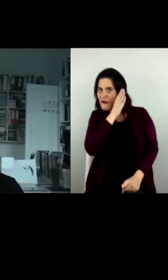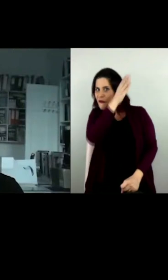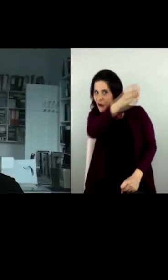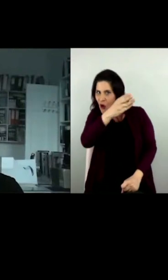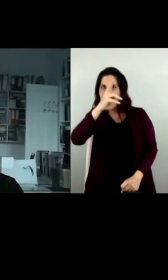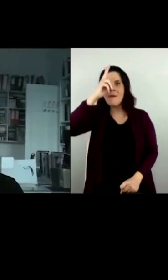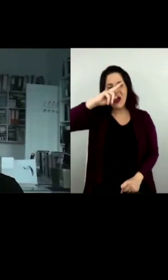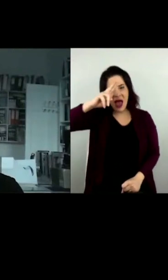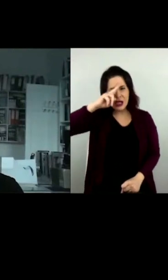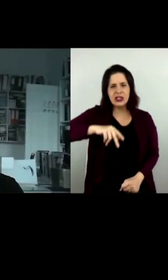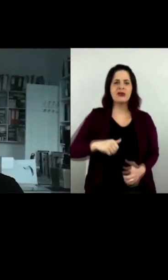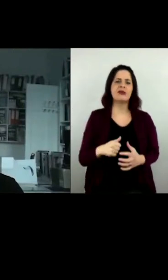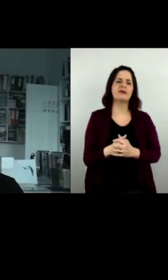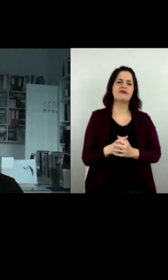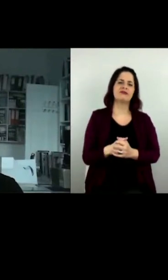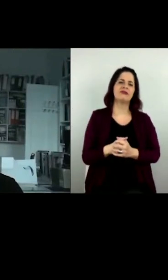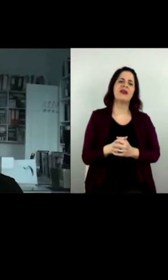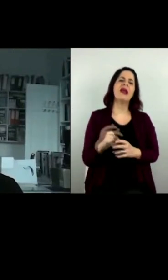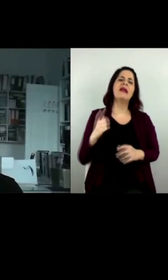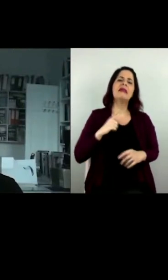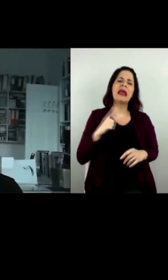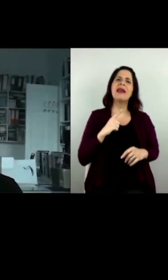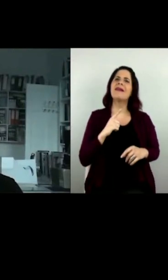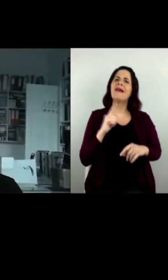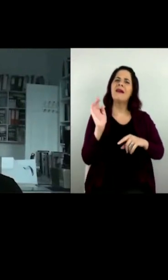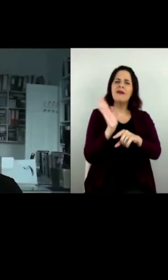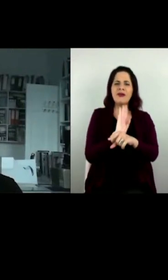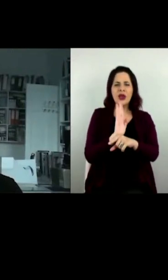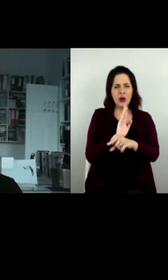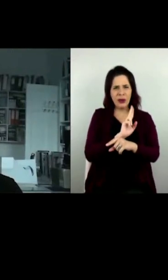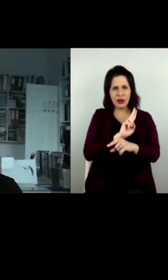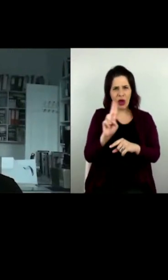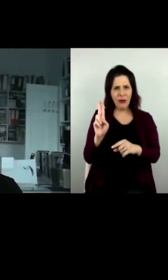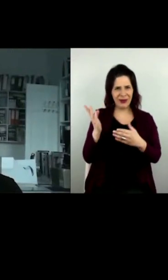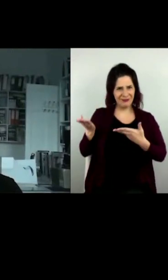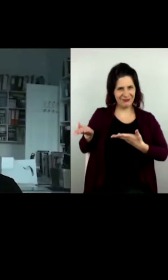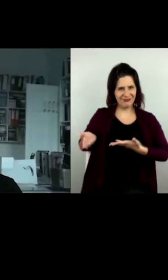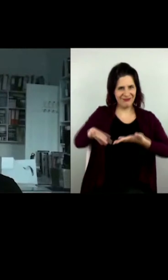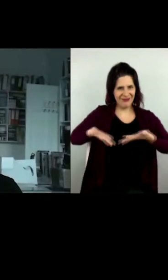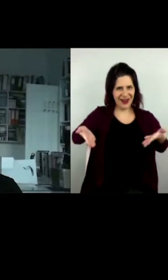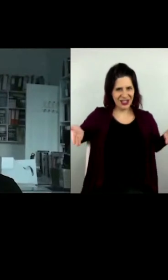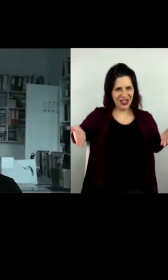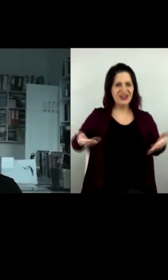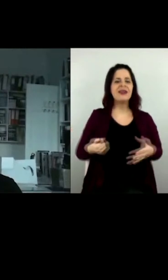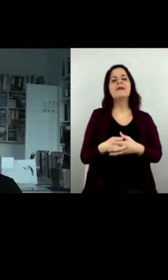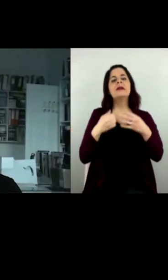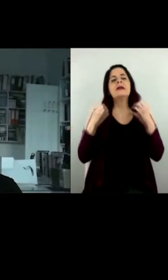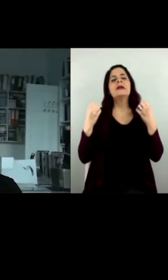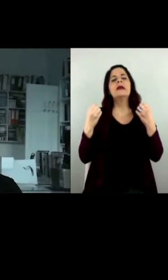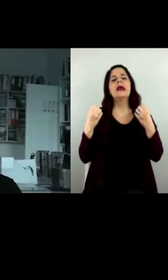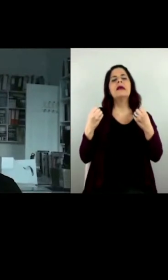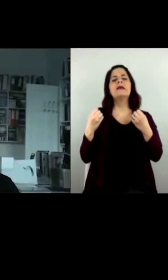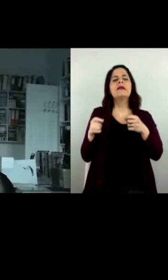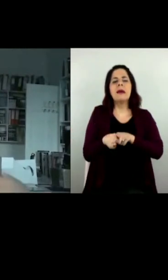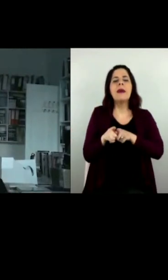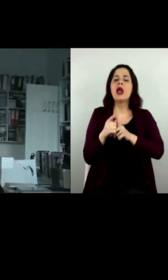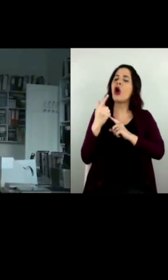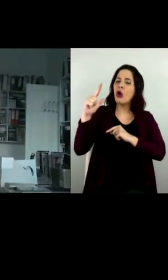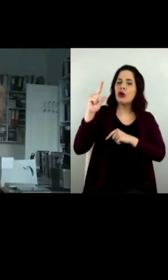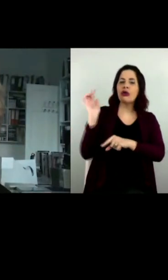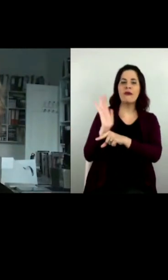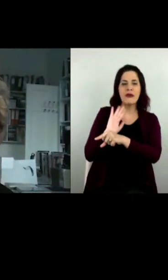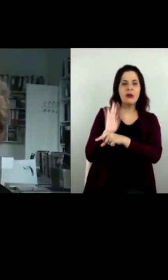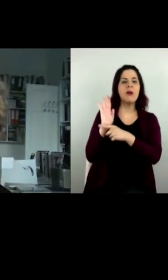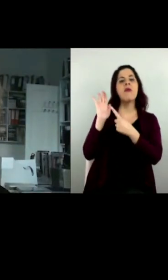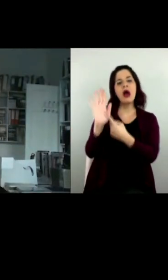film. What is film called Love over there? Yes. And you make another film about, and first for this film,